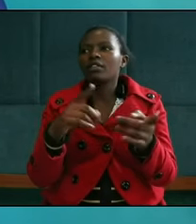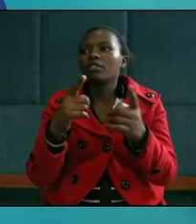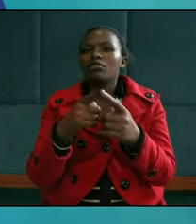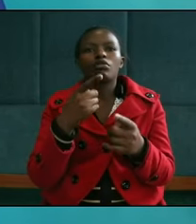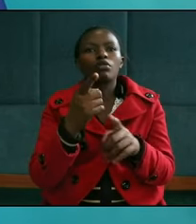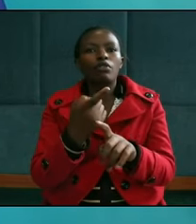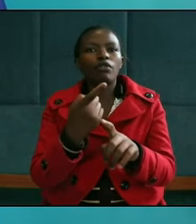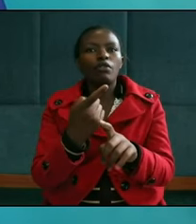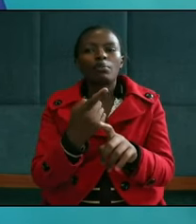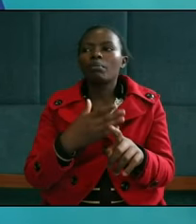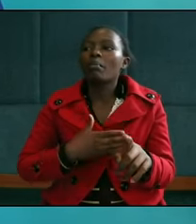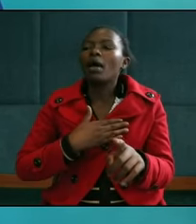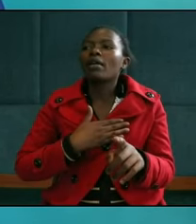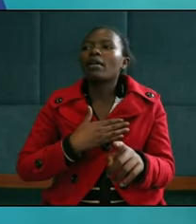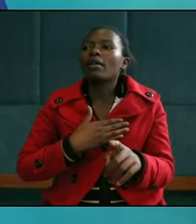through a friend of mine.